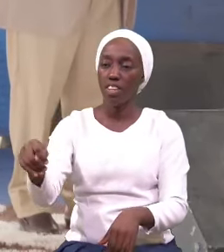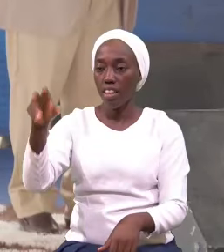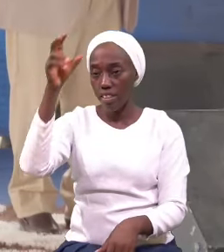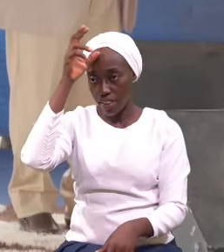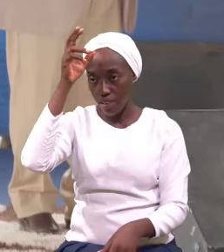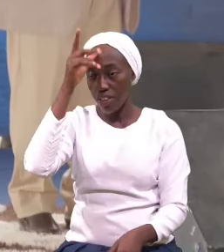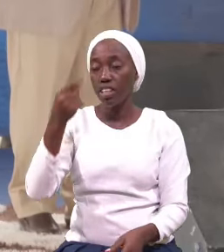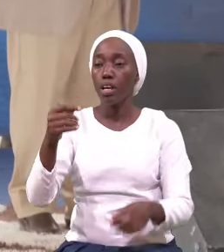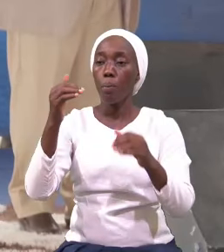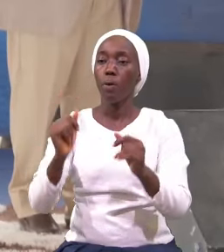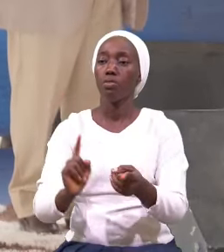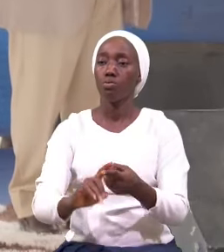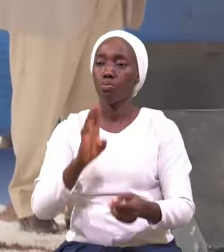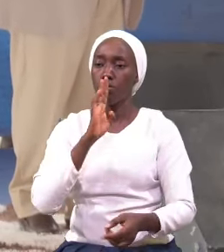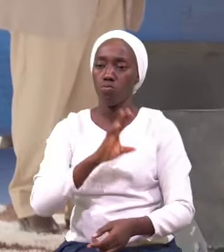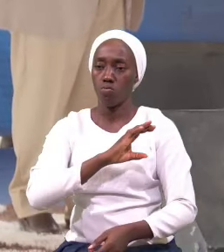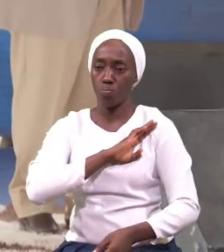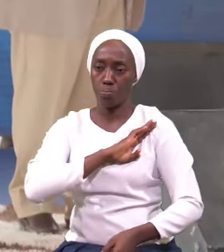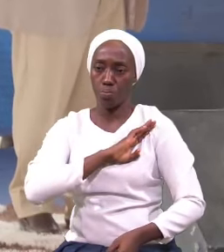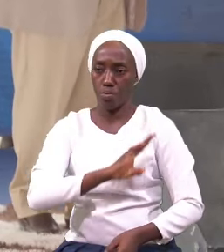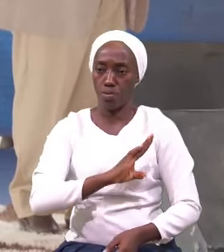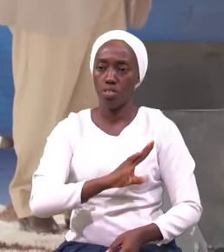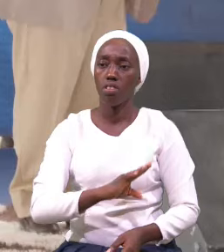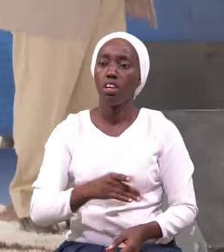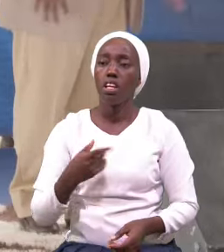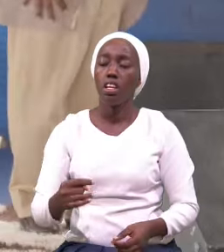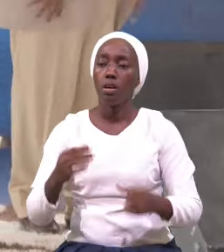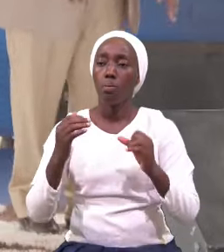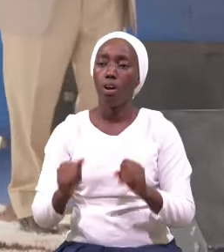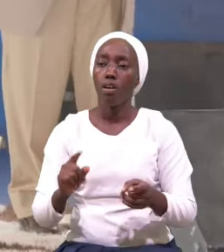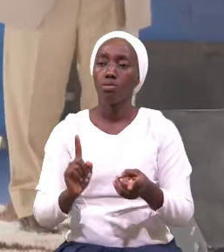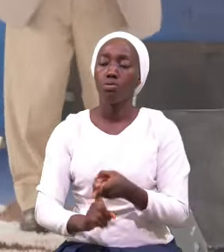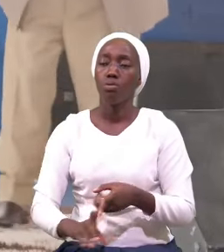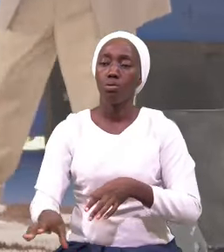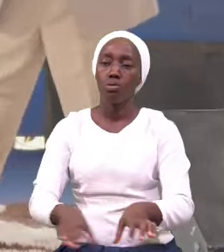be bold. The power to do and achieve.